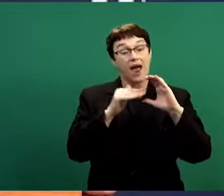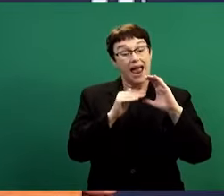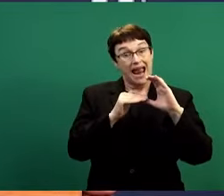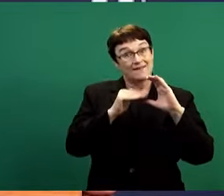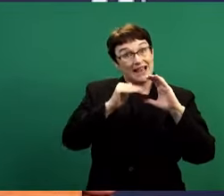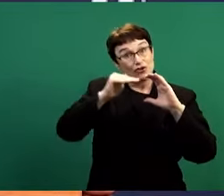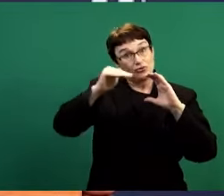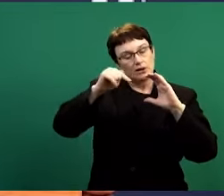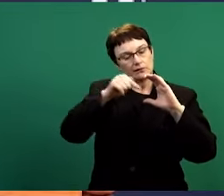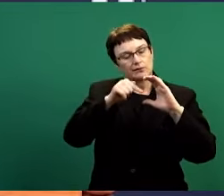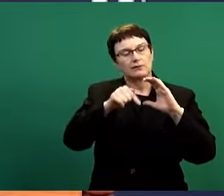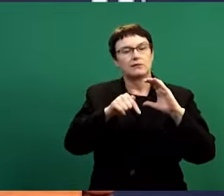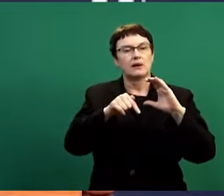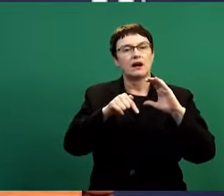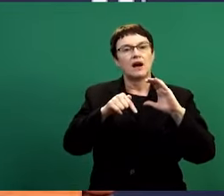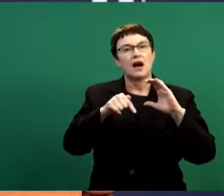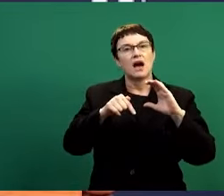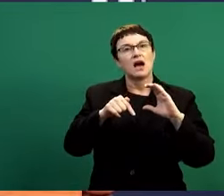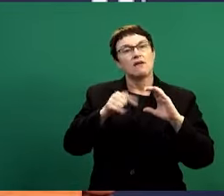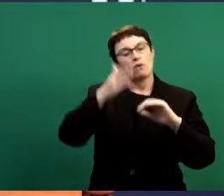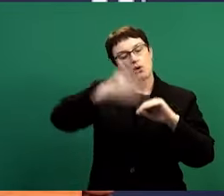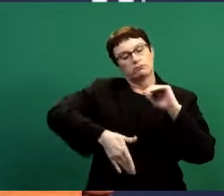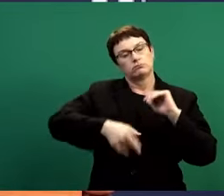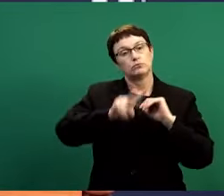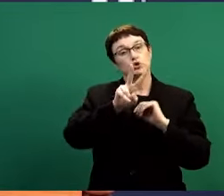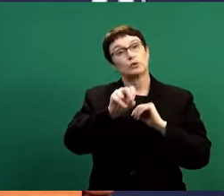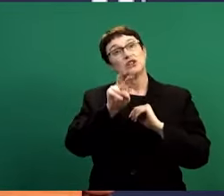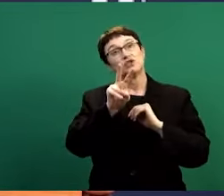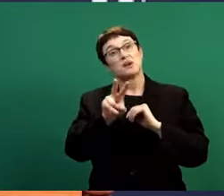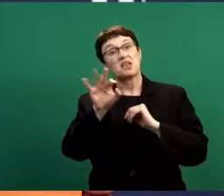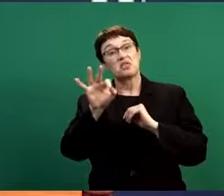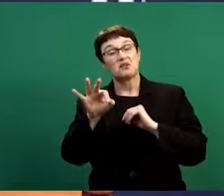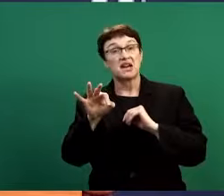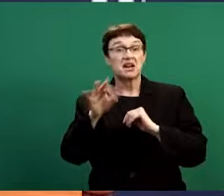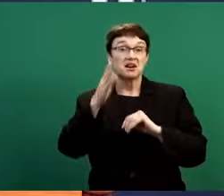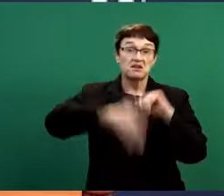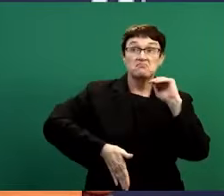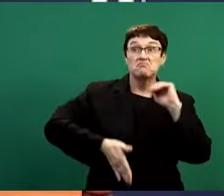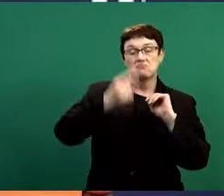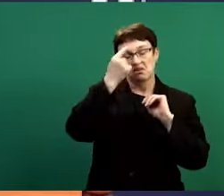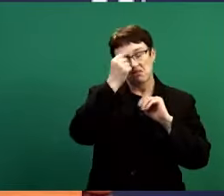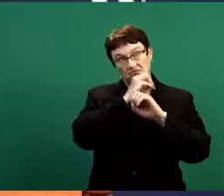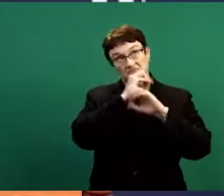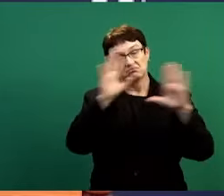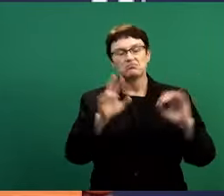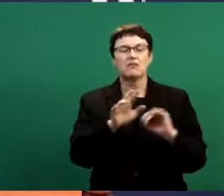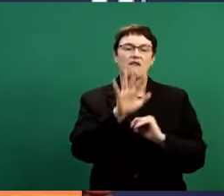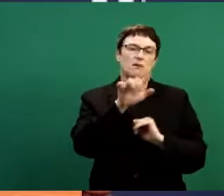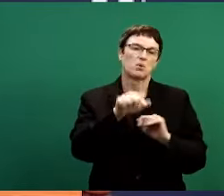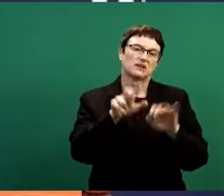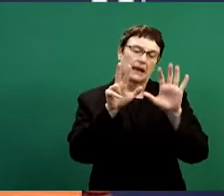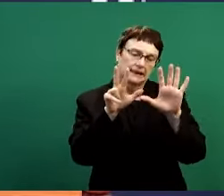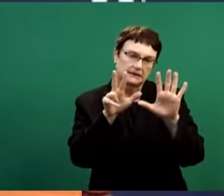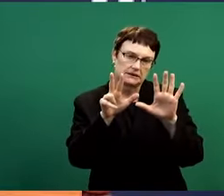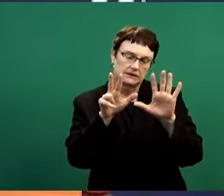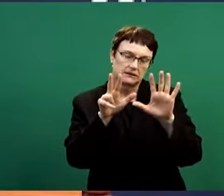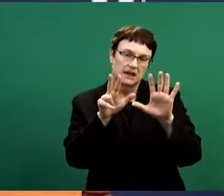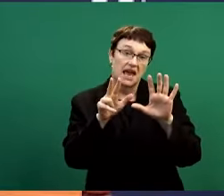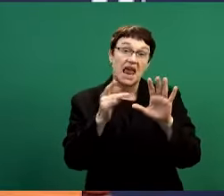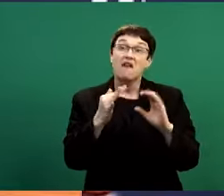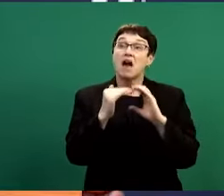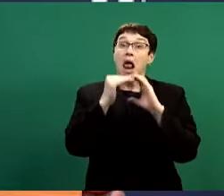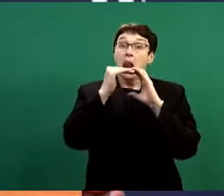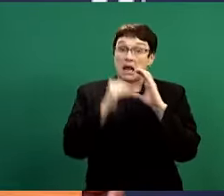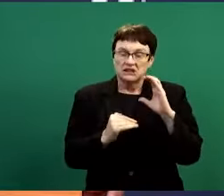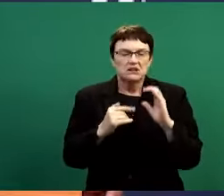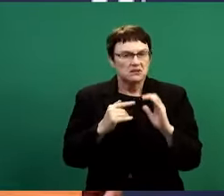for 2023 we expect it to be 5.8. If it comes out at 5.8, it will be less than what we expected